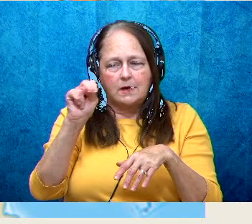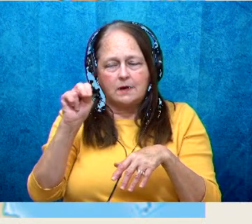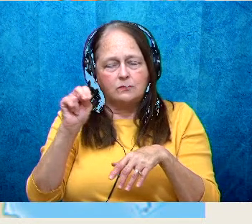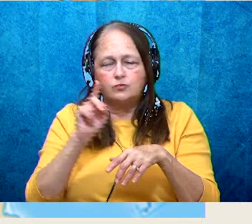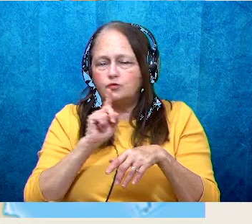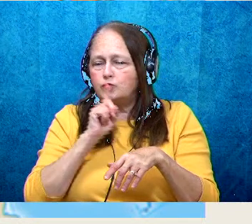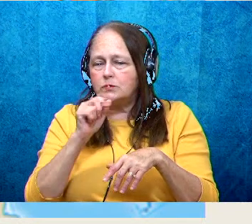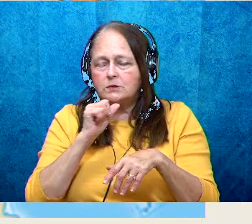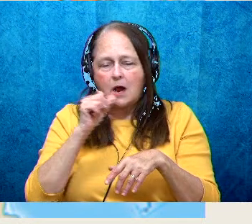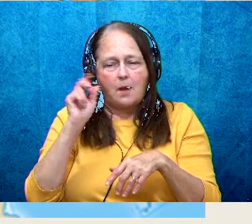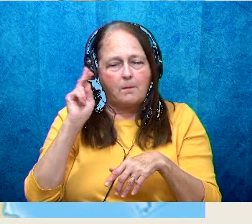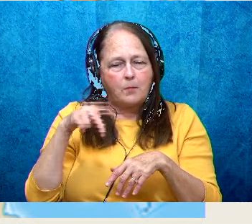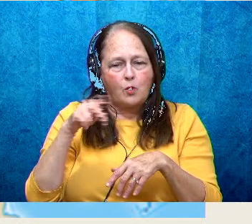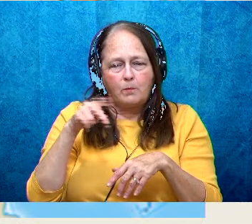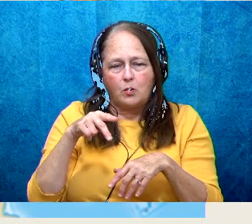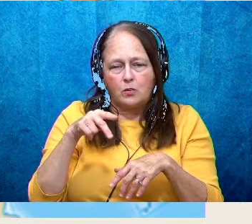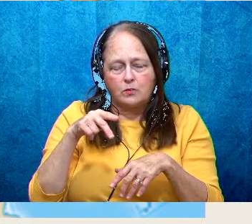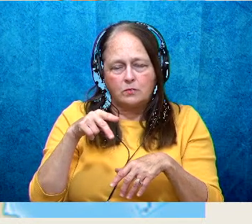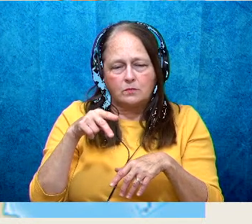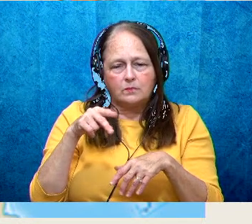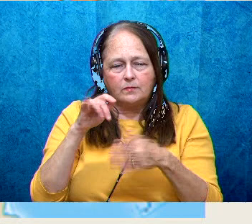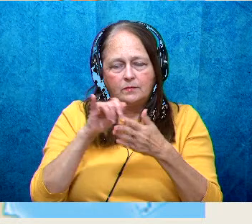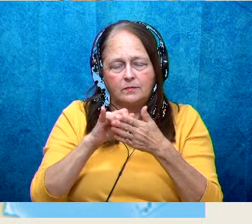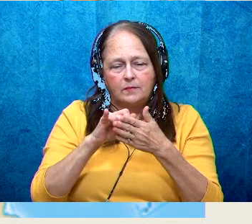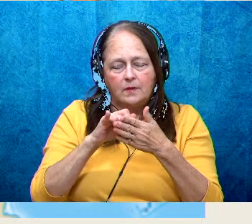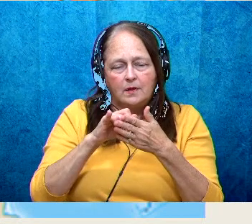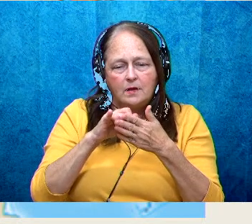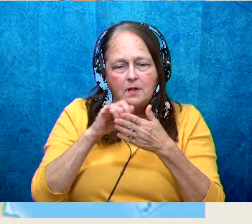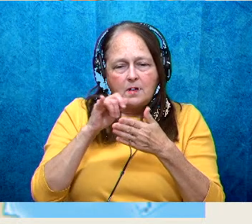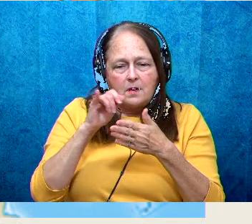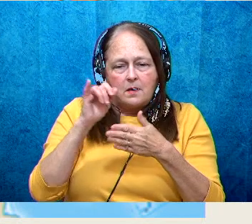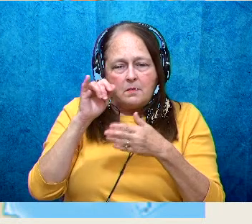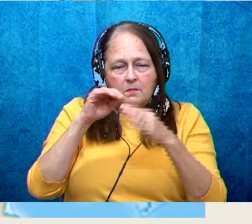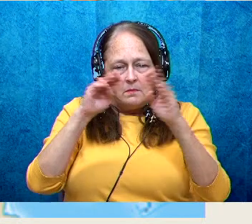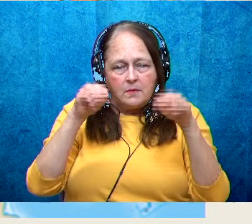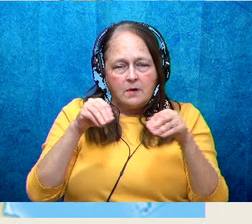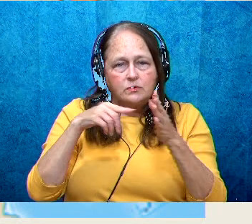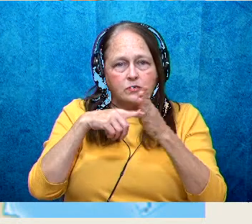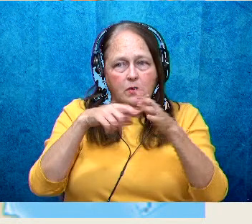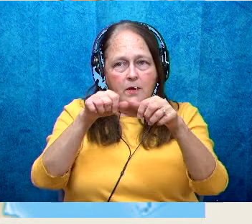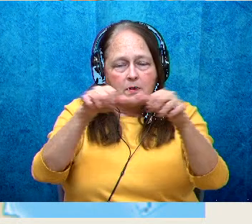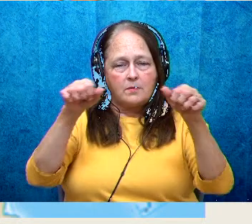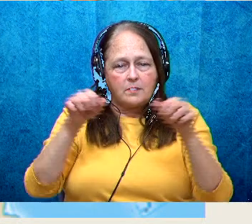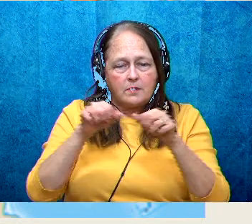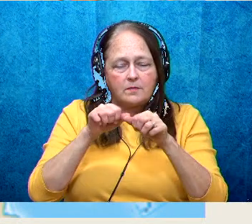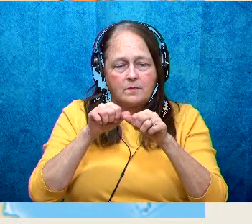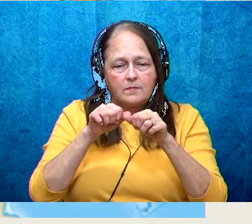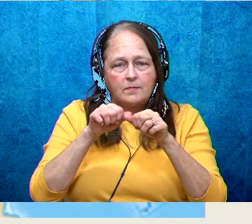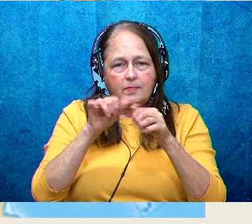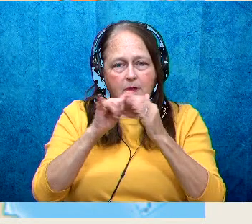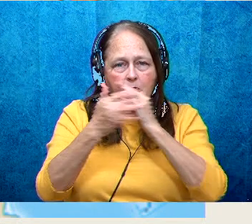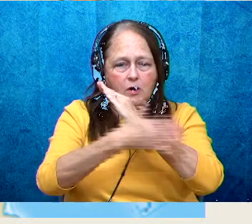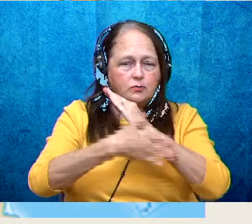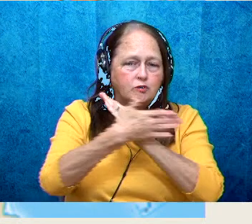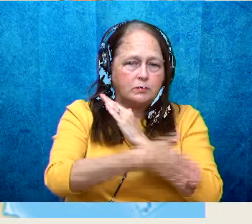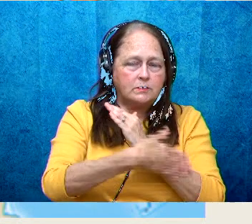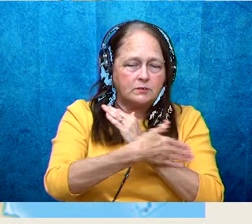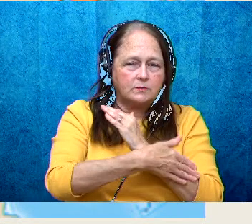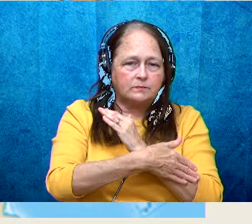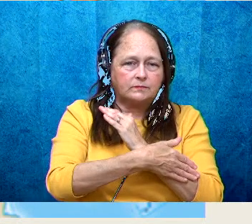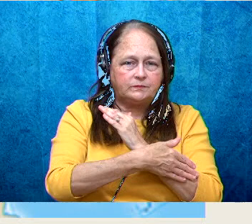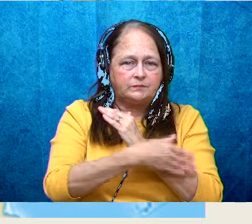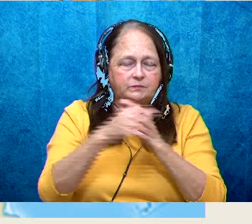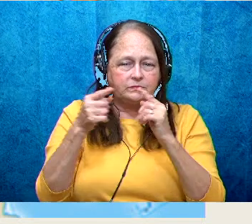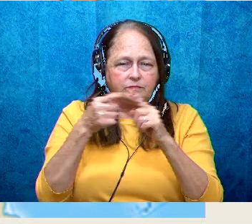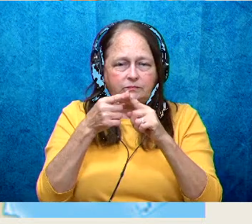okay? So obviously, the purpose of this map is to show the areas and the borders of these countries. Let's first start